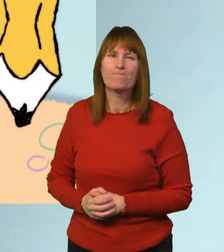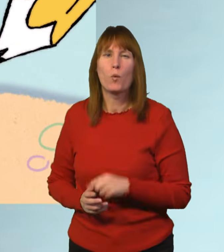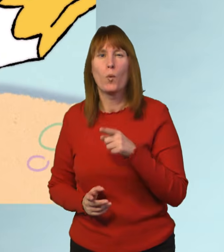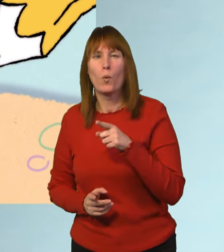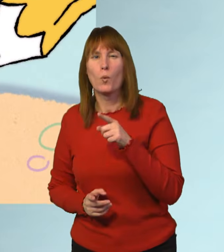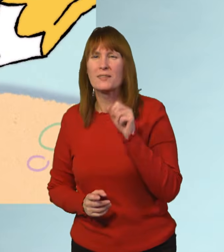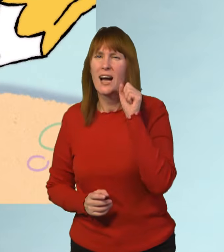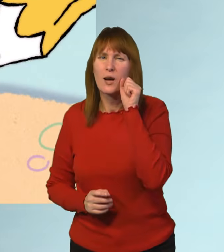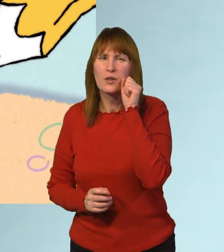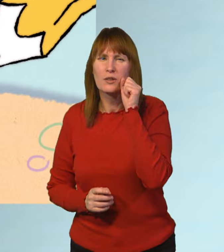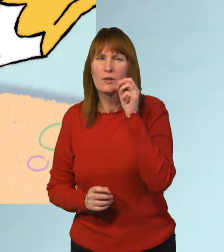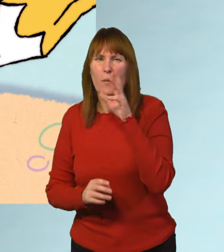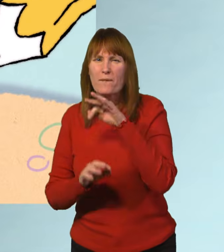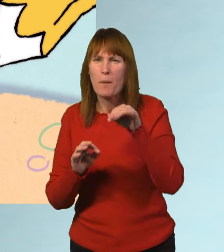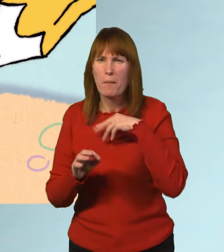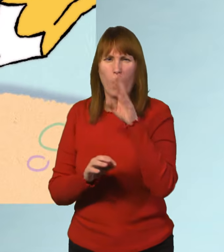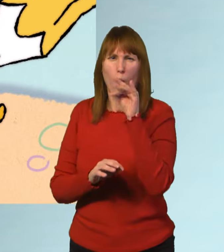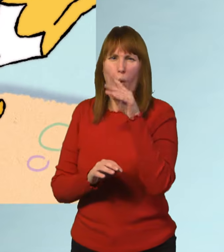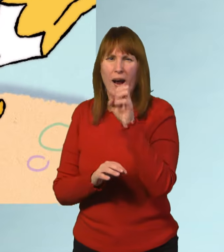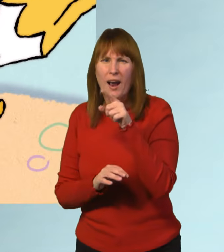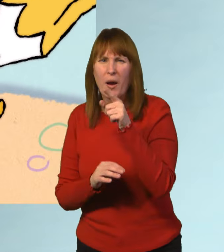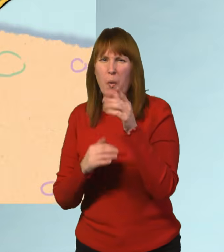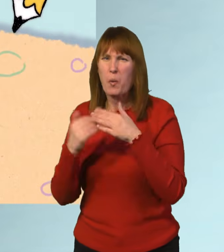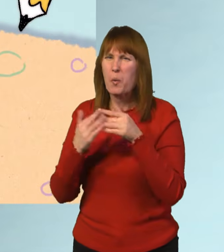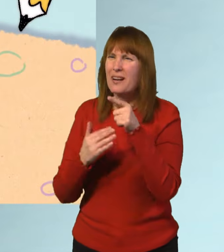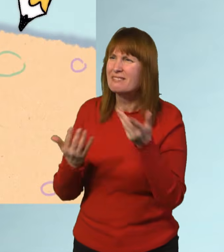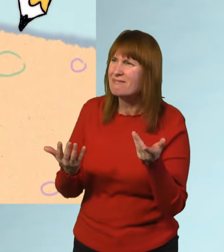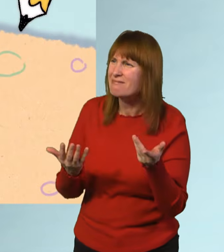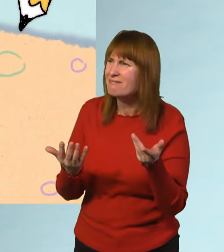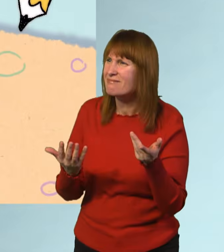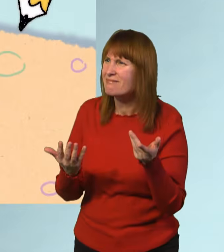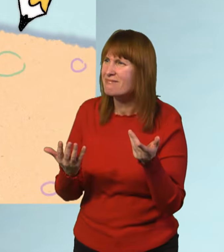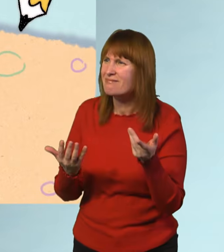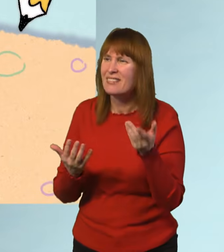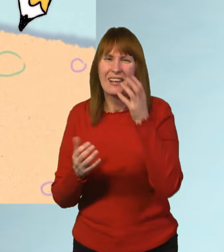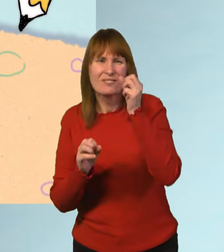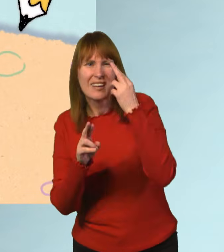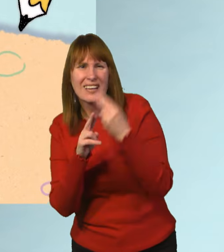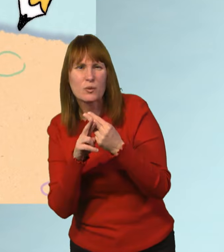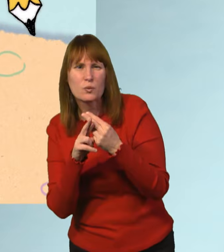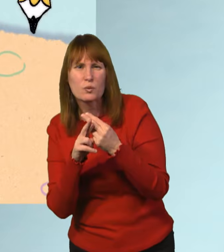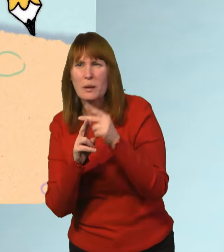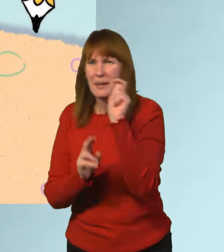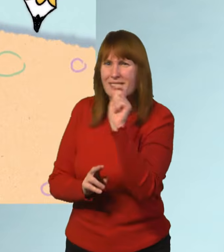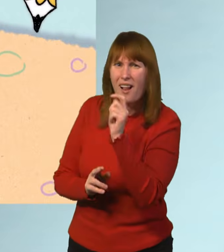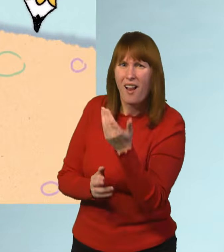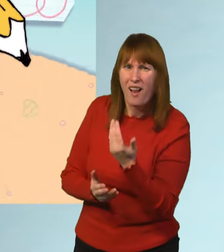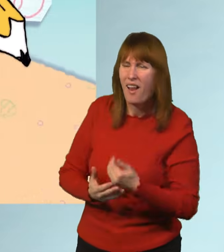Oh? The sound isn't coming from my ukulele. What is it then? Let's find out, Pencil.